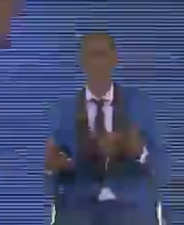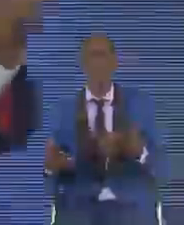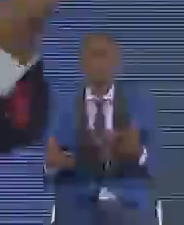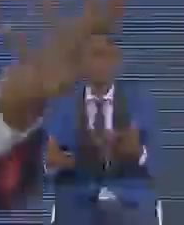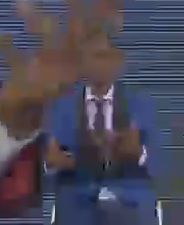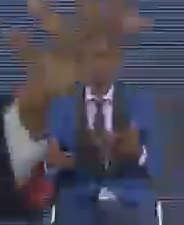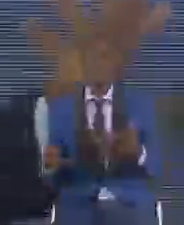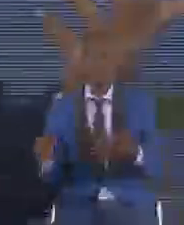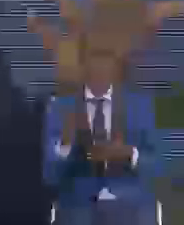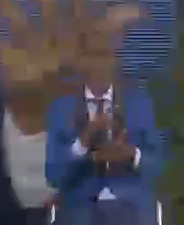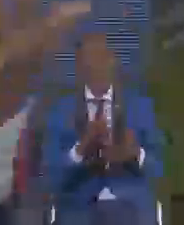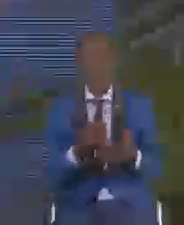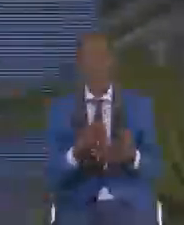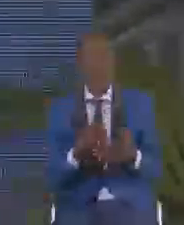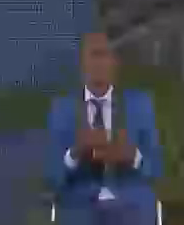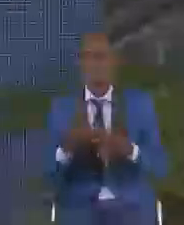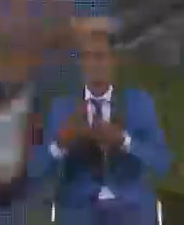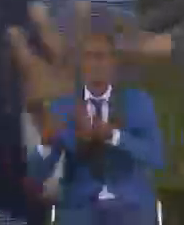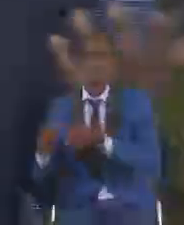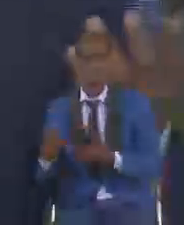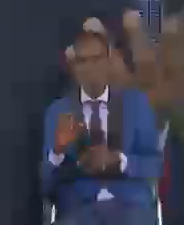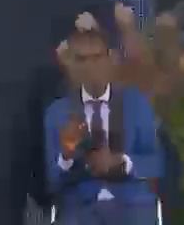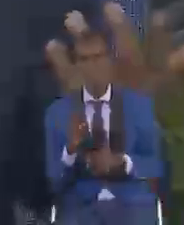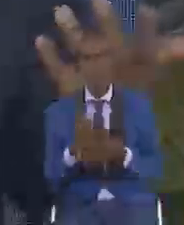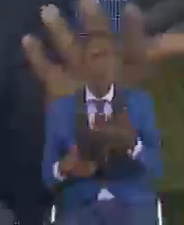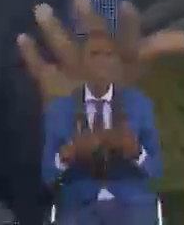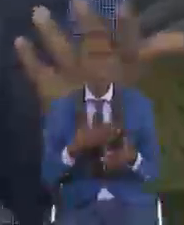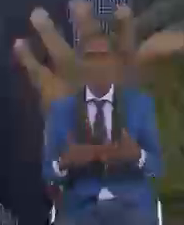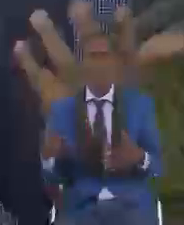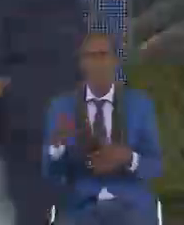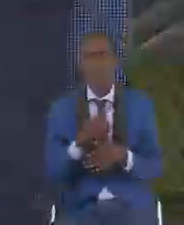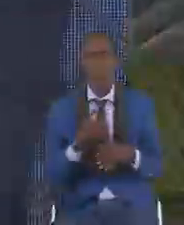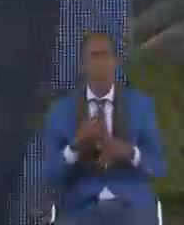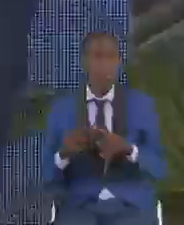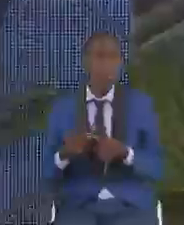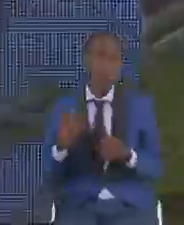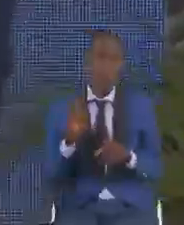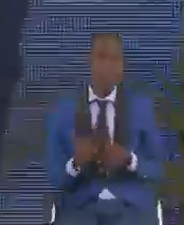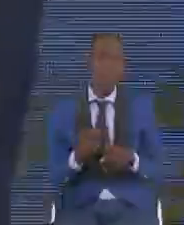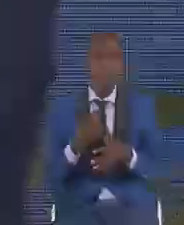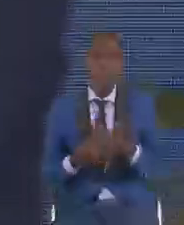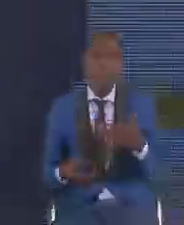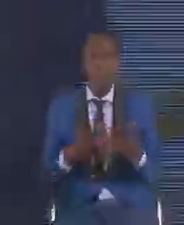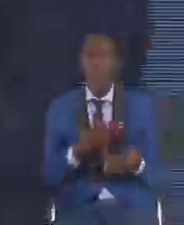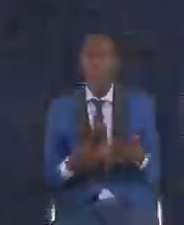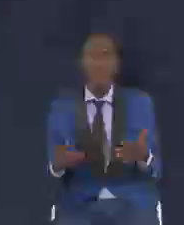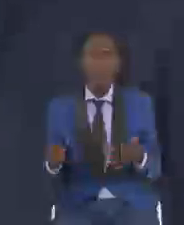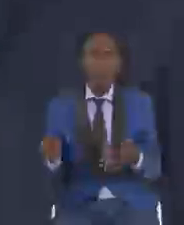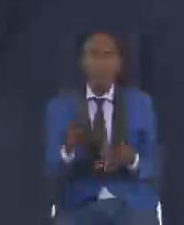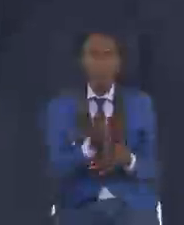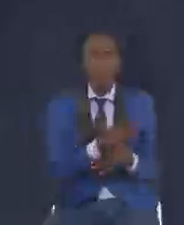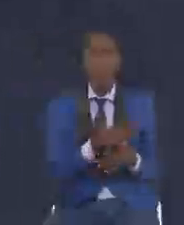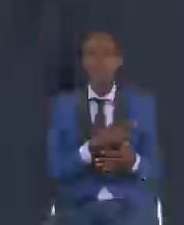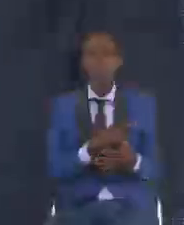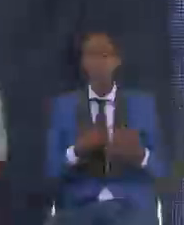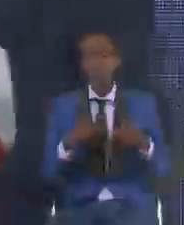their background, whatever their constitution, whatever their